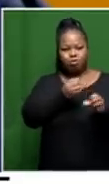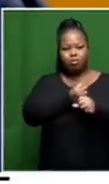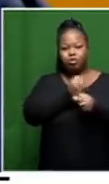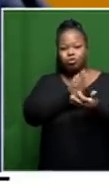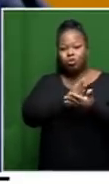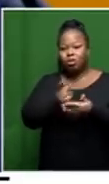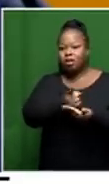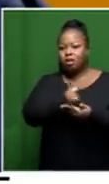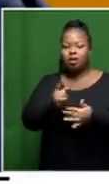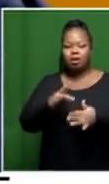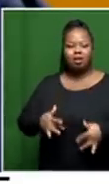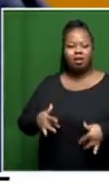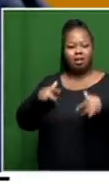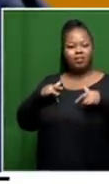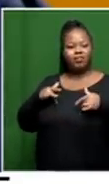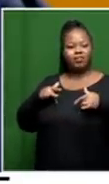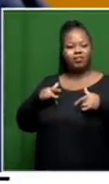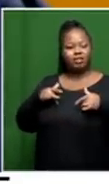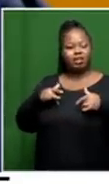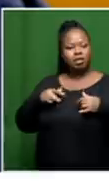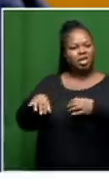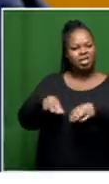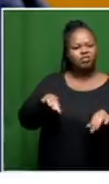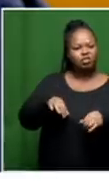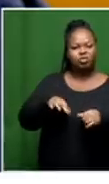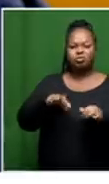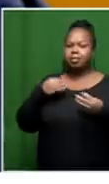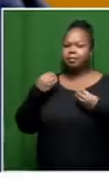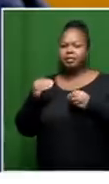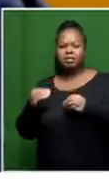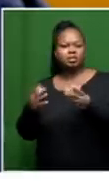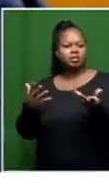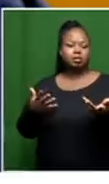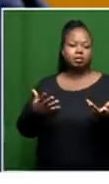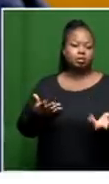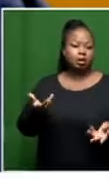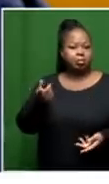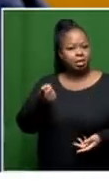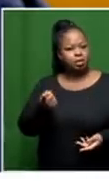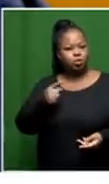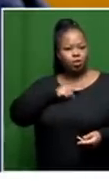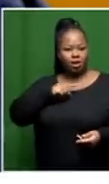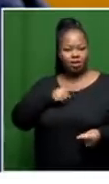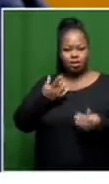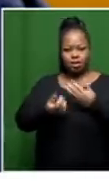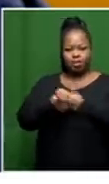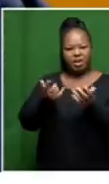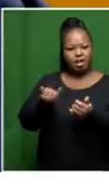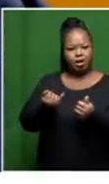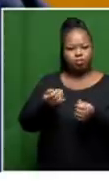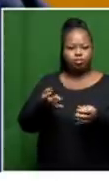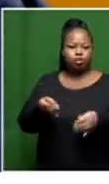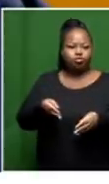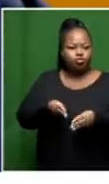life of households, the lives and activities of businesses. This will take a physical form like